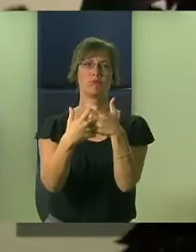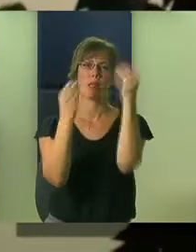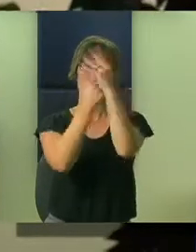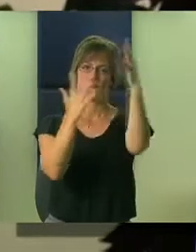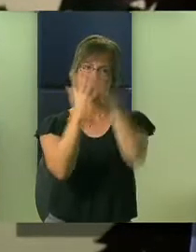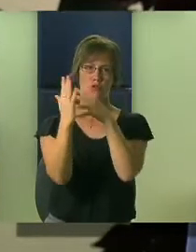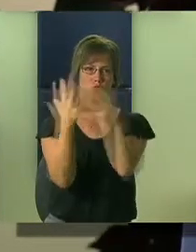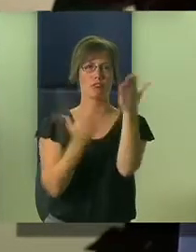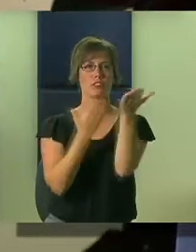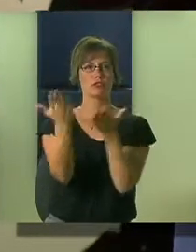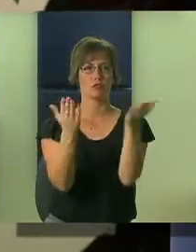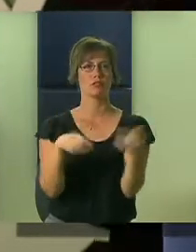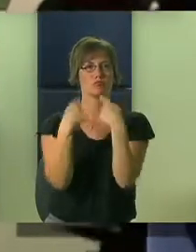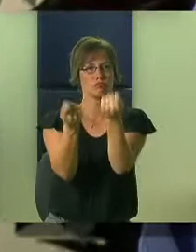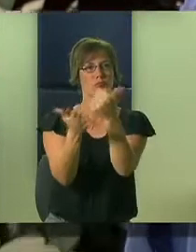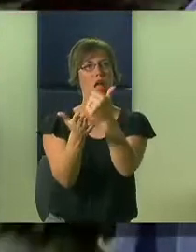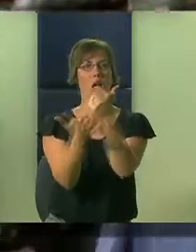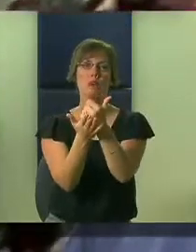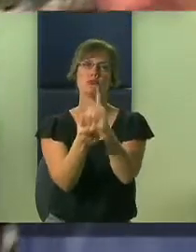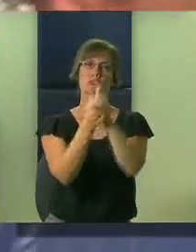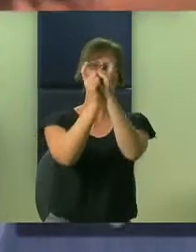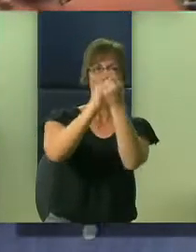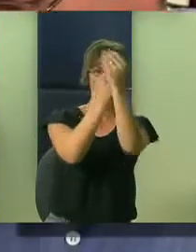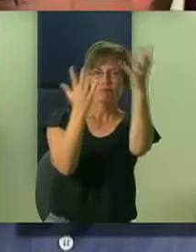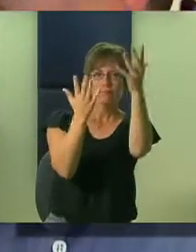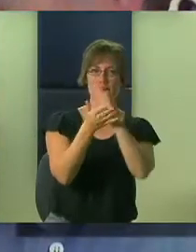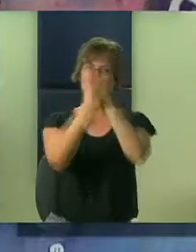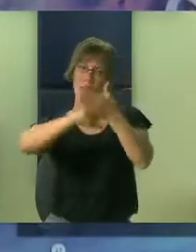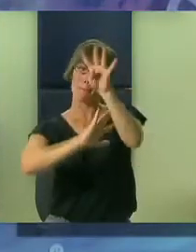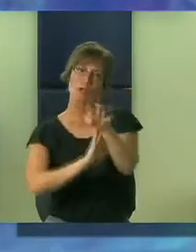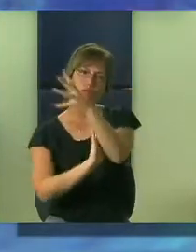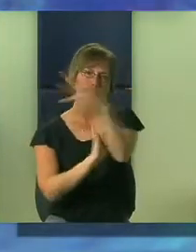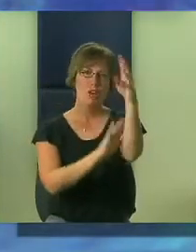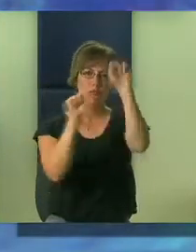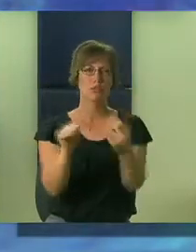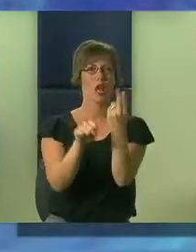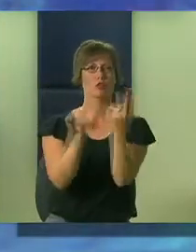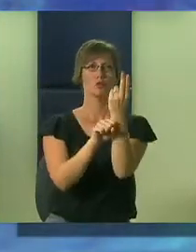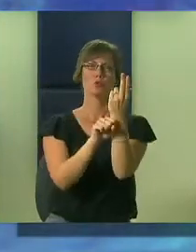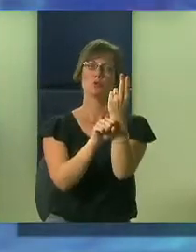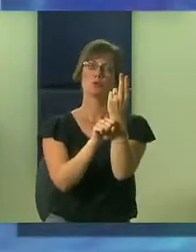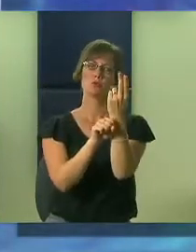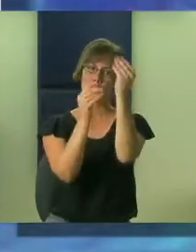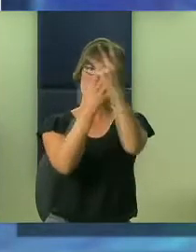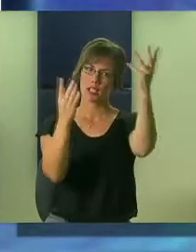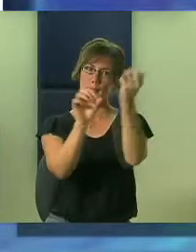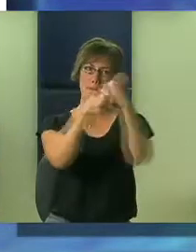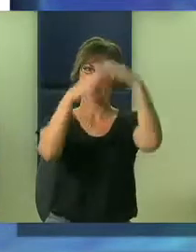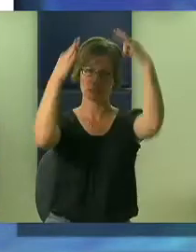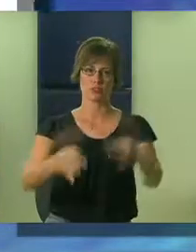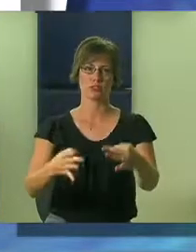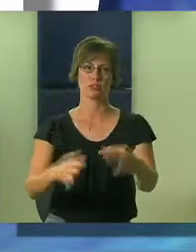inter-rater reliability. A data graphing service provides assistance in converting collected data into meaningful